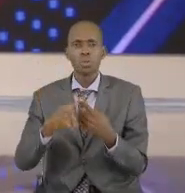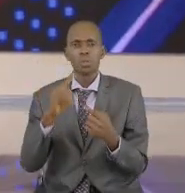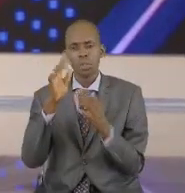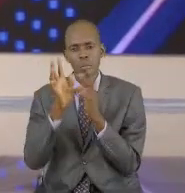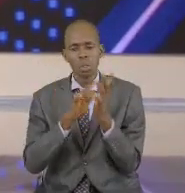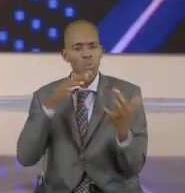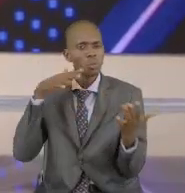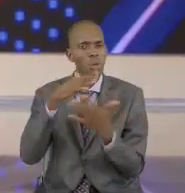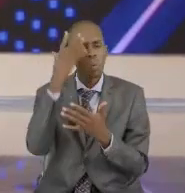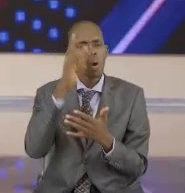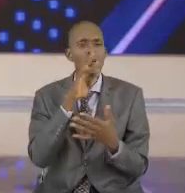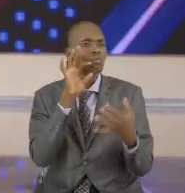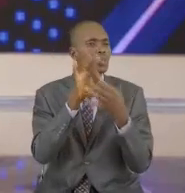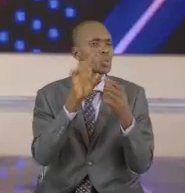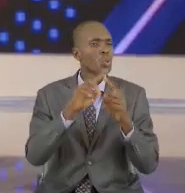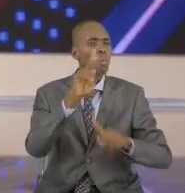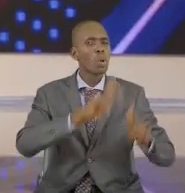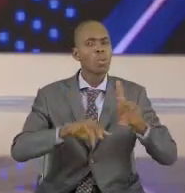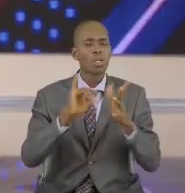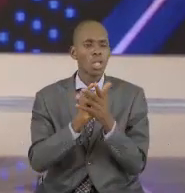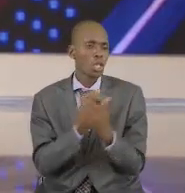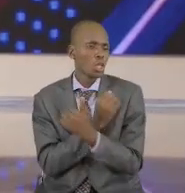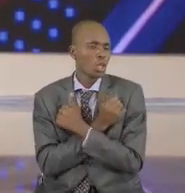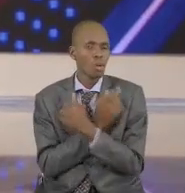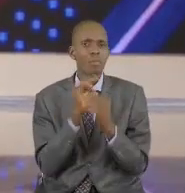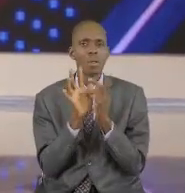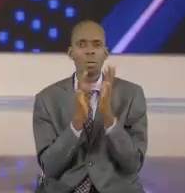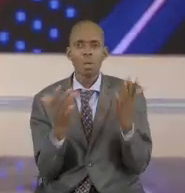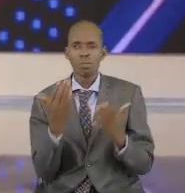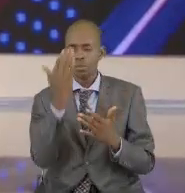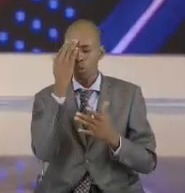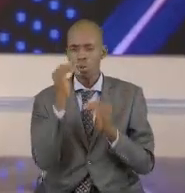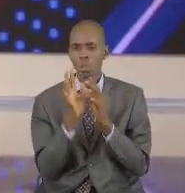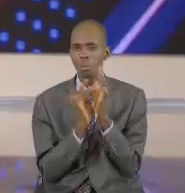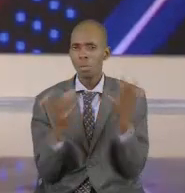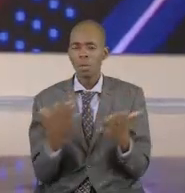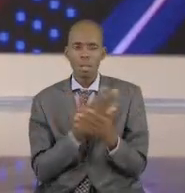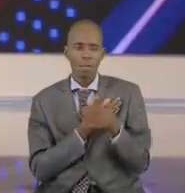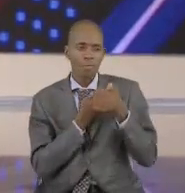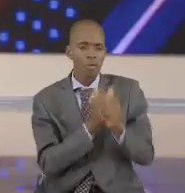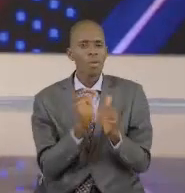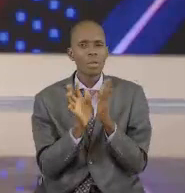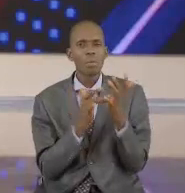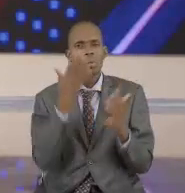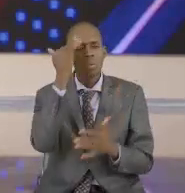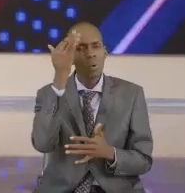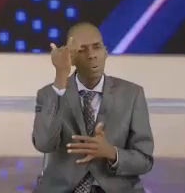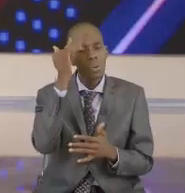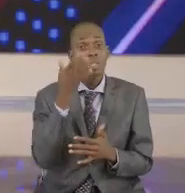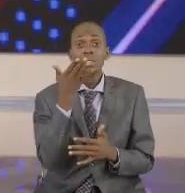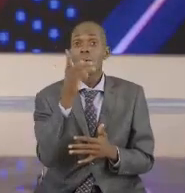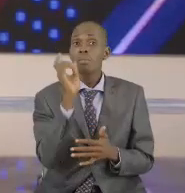of God who love the Bible, know the Bible, and follow the Bible? There must be an